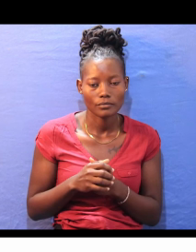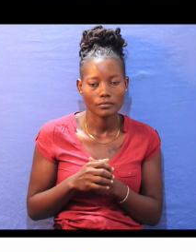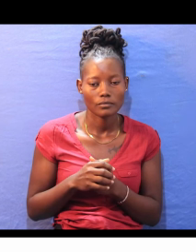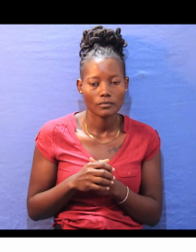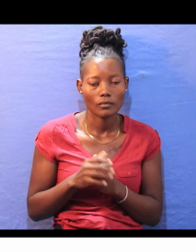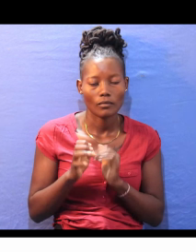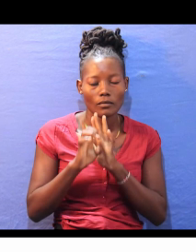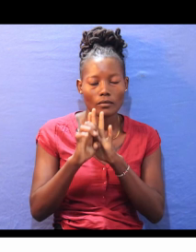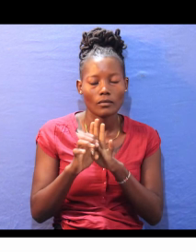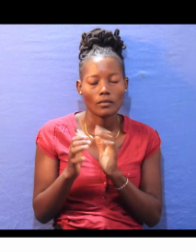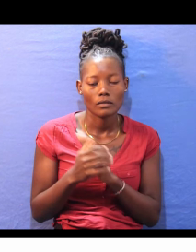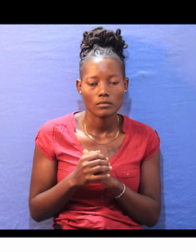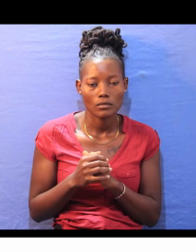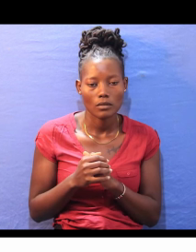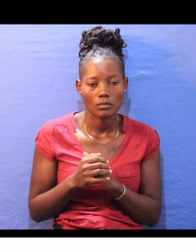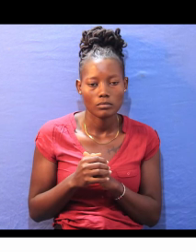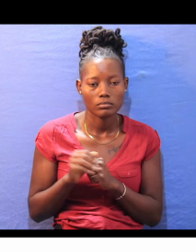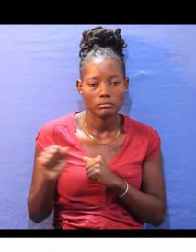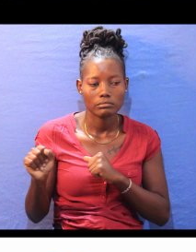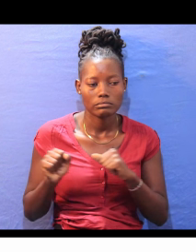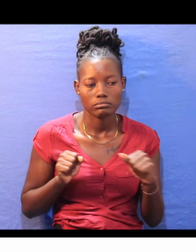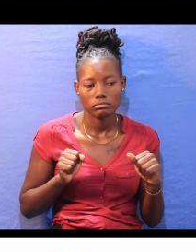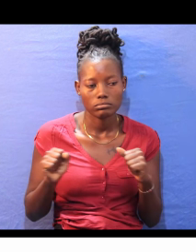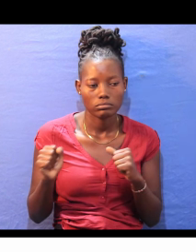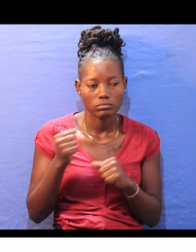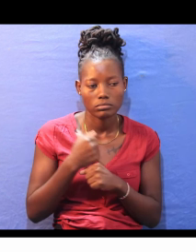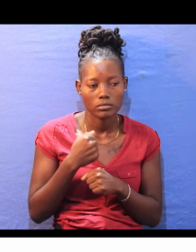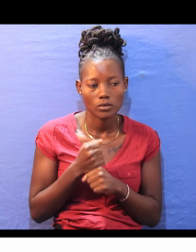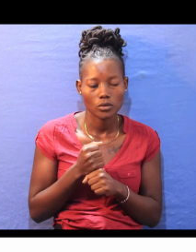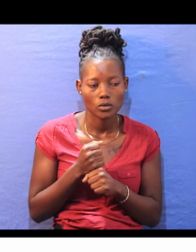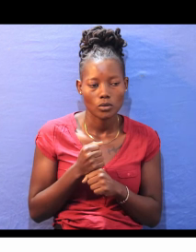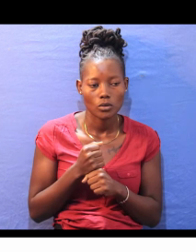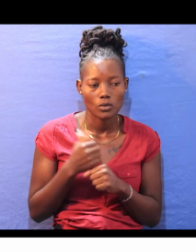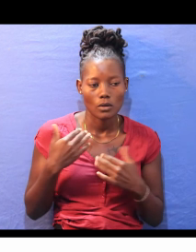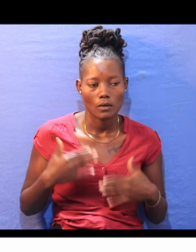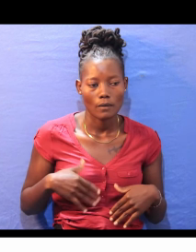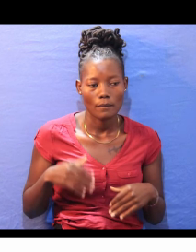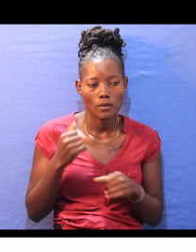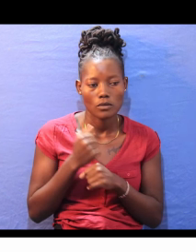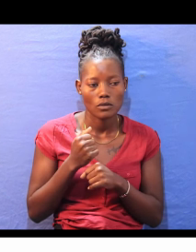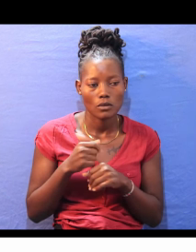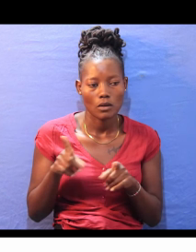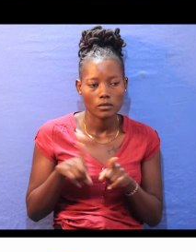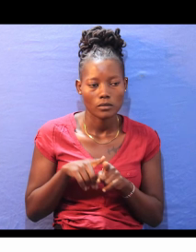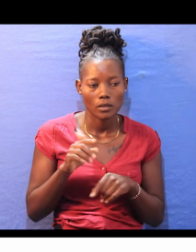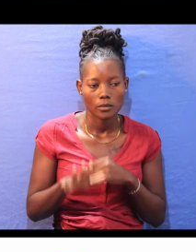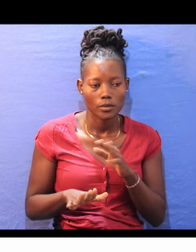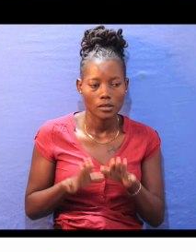Things like stretching our hips, doing goblet squats, unweighted step-ups,